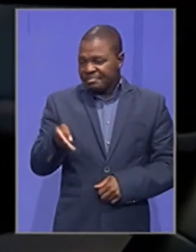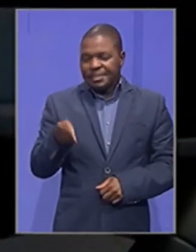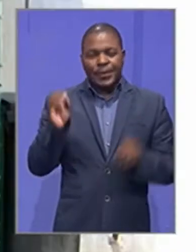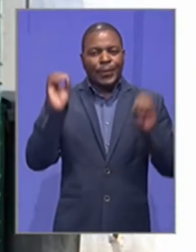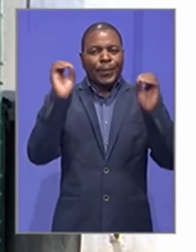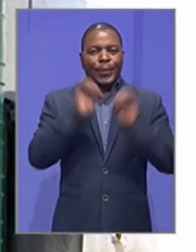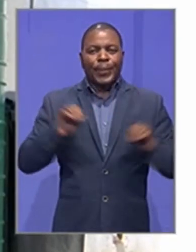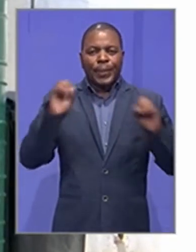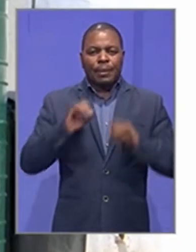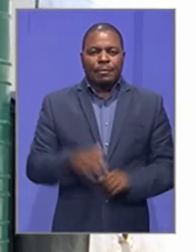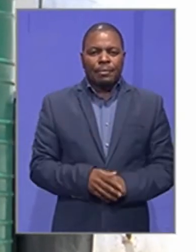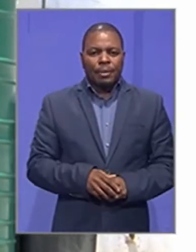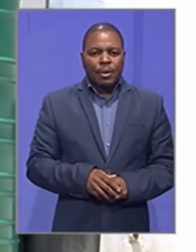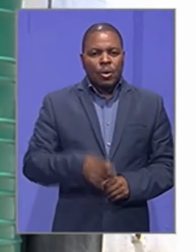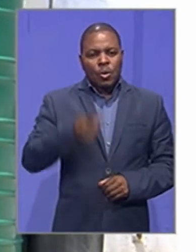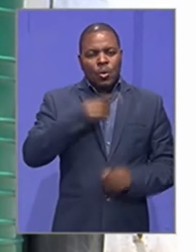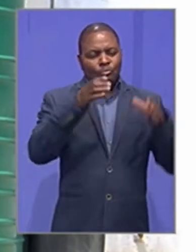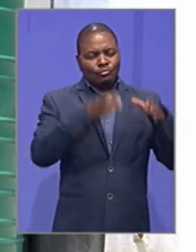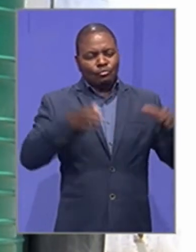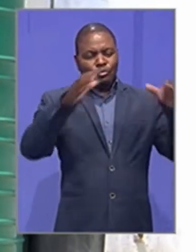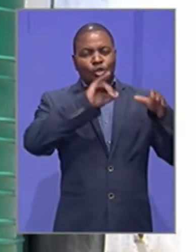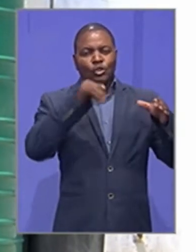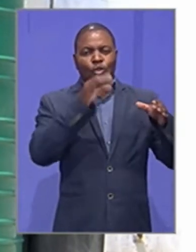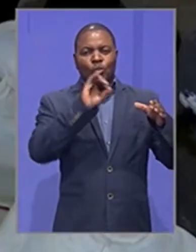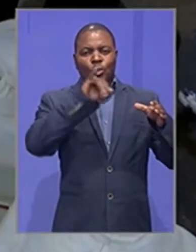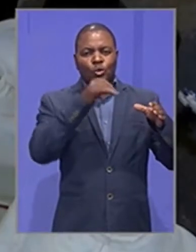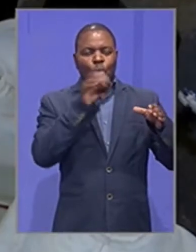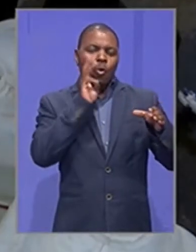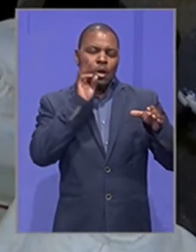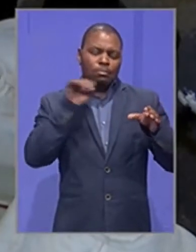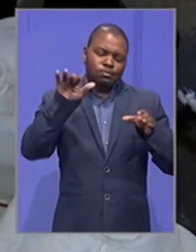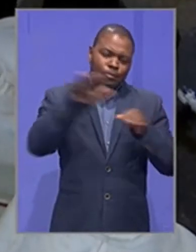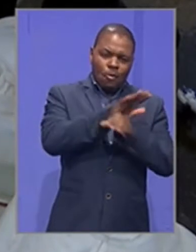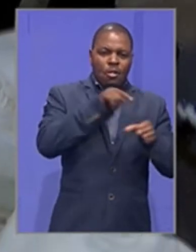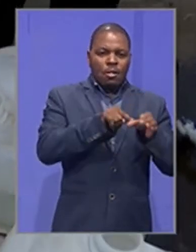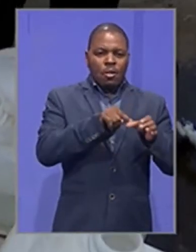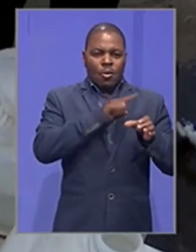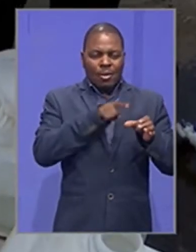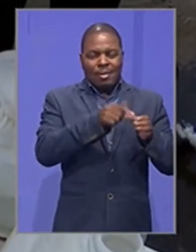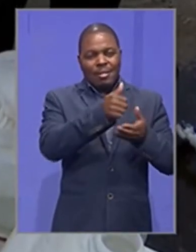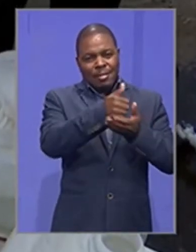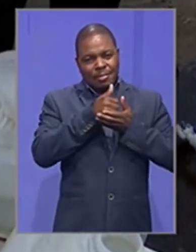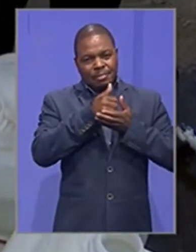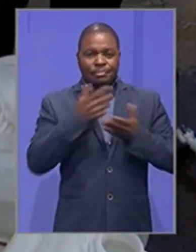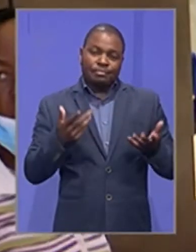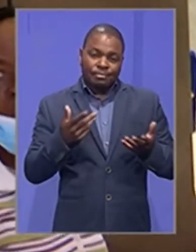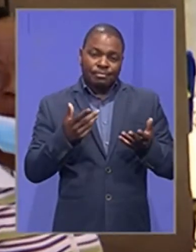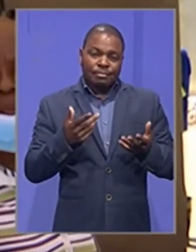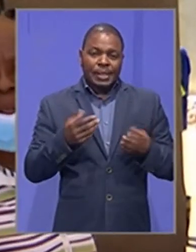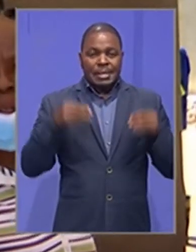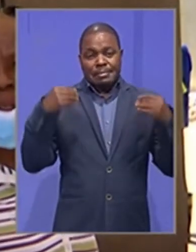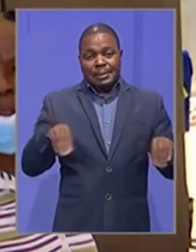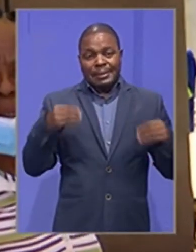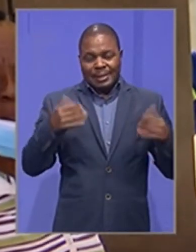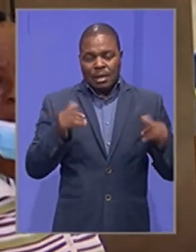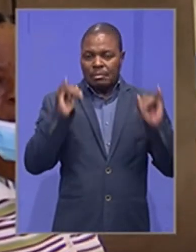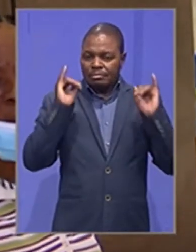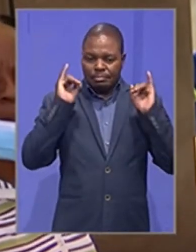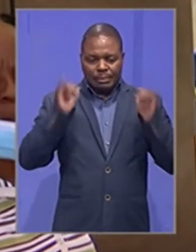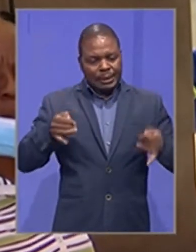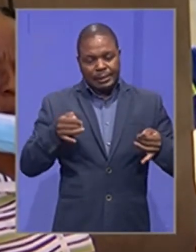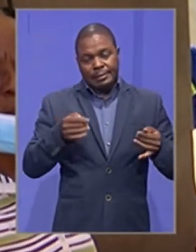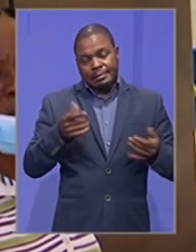nothing. We just filled up the Jojo tanks like we normally do as a reserve, you know. Business is bad,